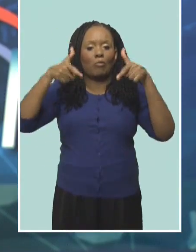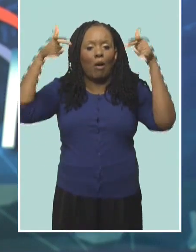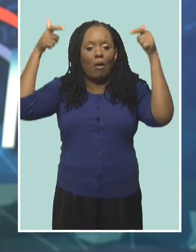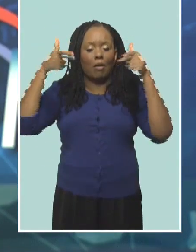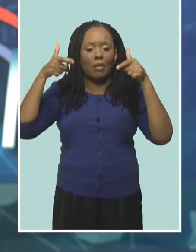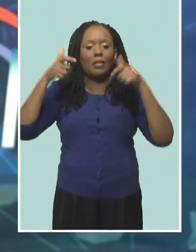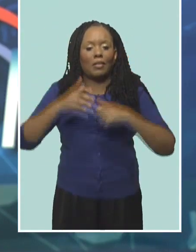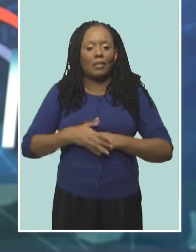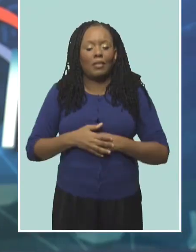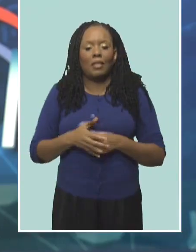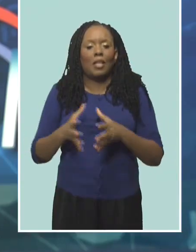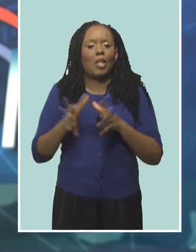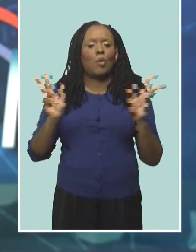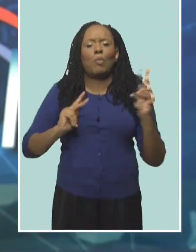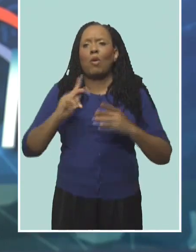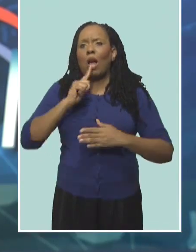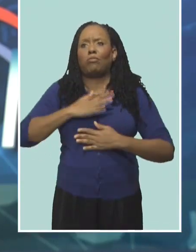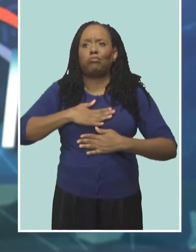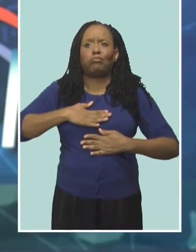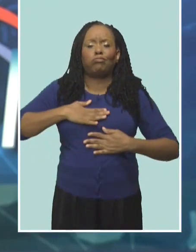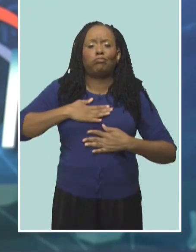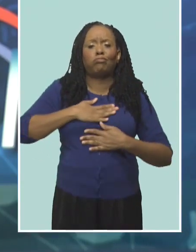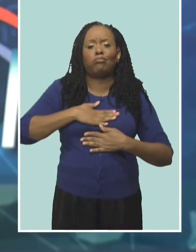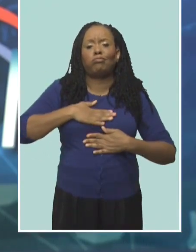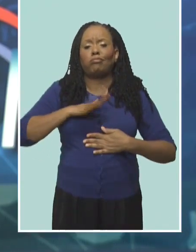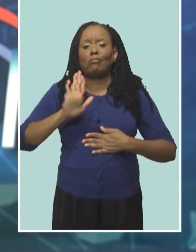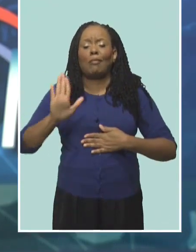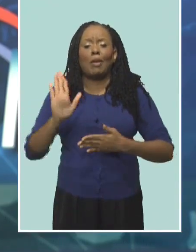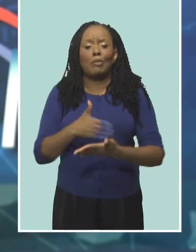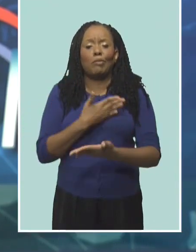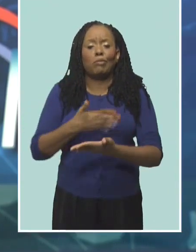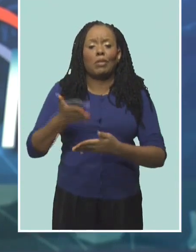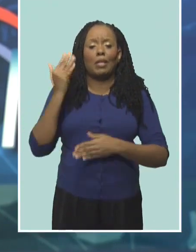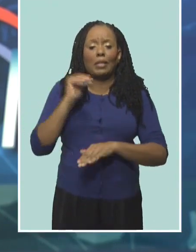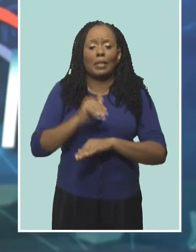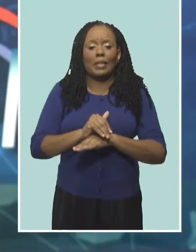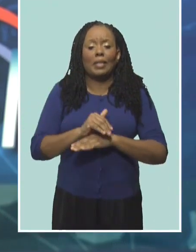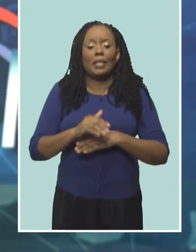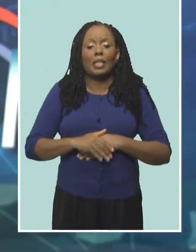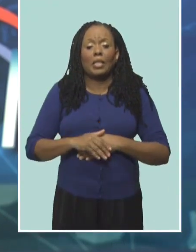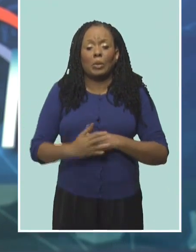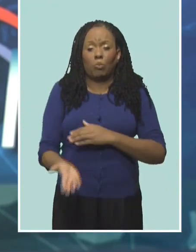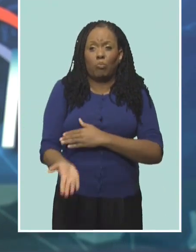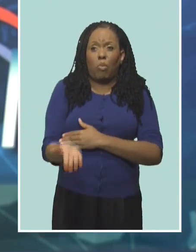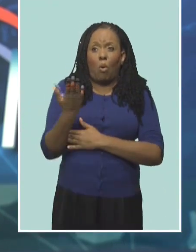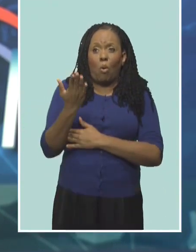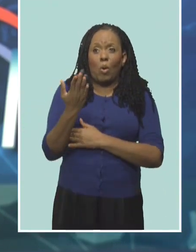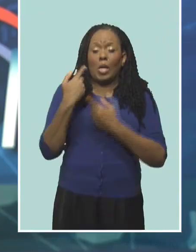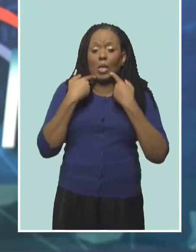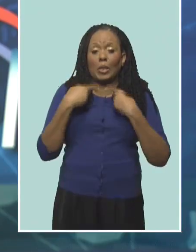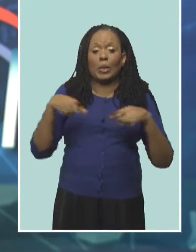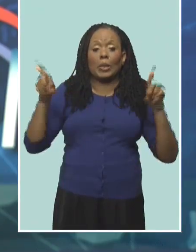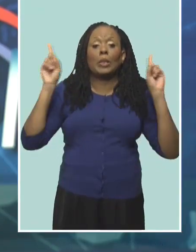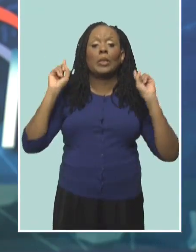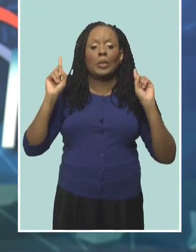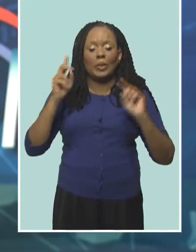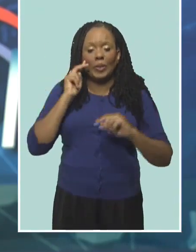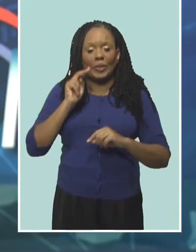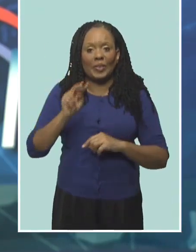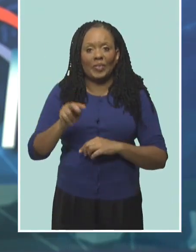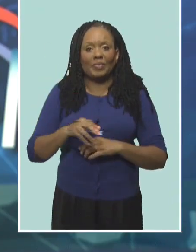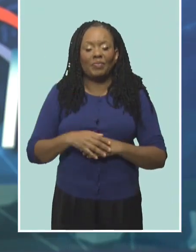an appreciative crowd at the National Botanical Gardens. The results were announced in the early hours of this morning. Trevor